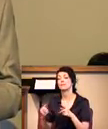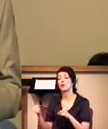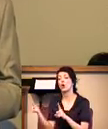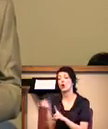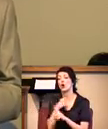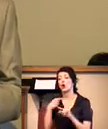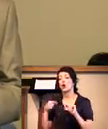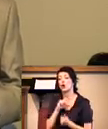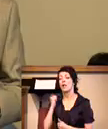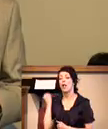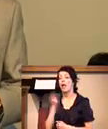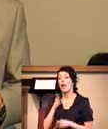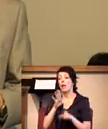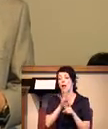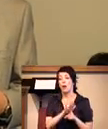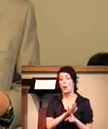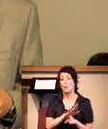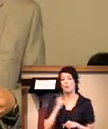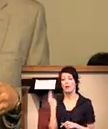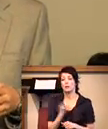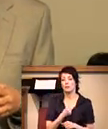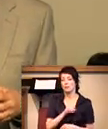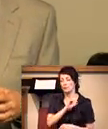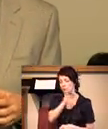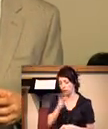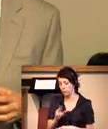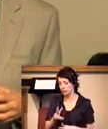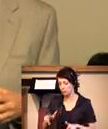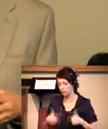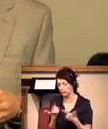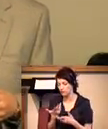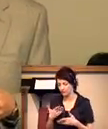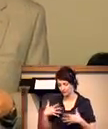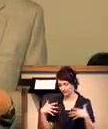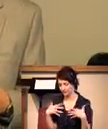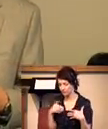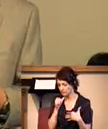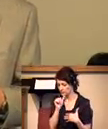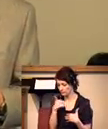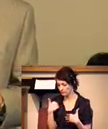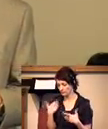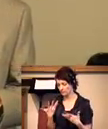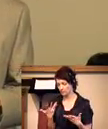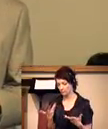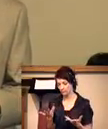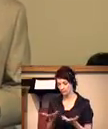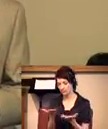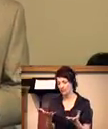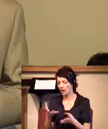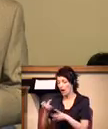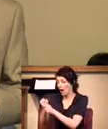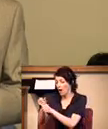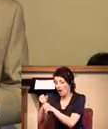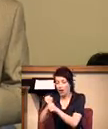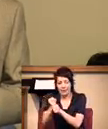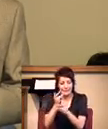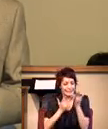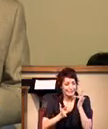lives in fear, basing their happiness on what they don't have, trying to hold on to things,